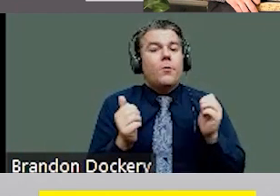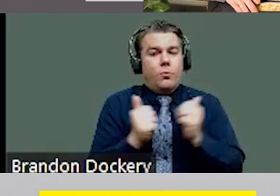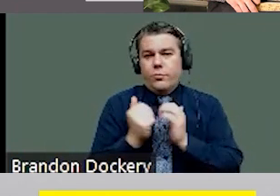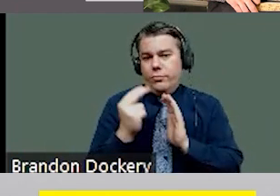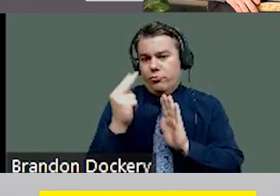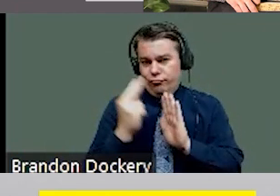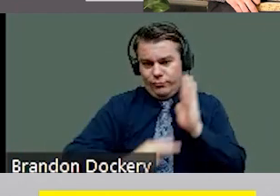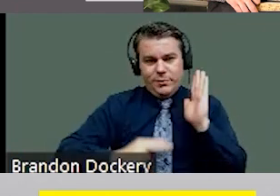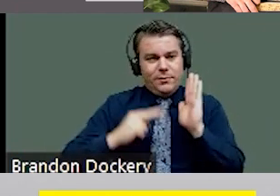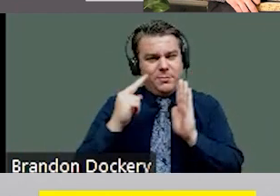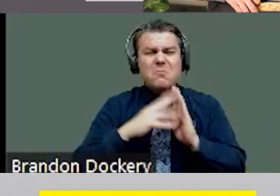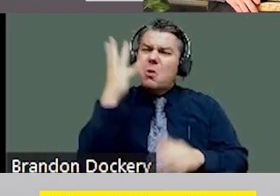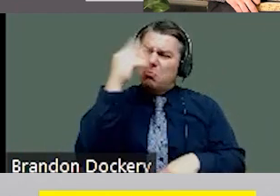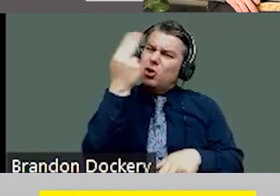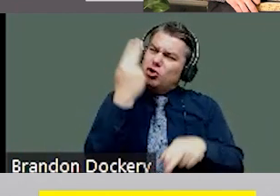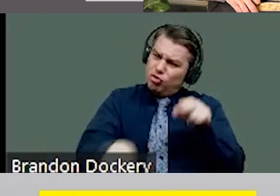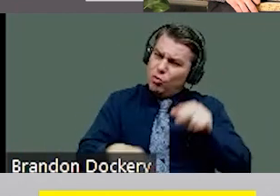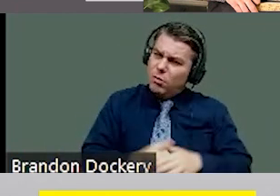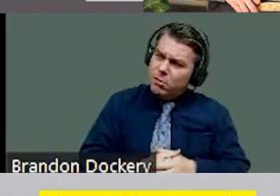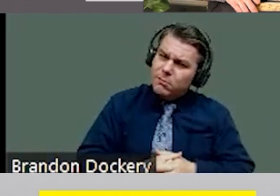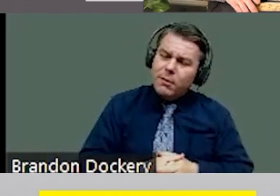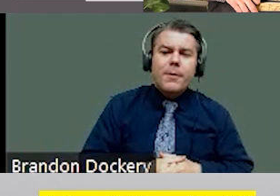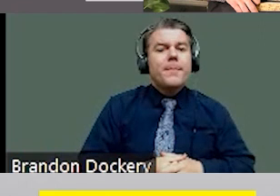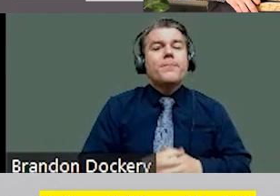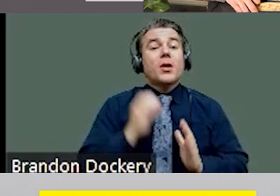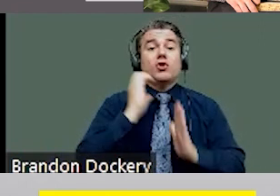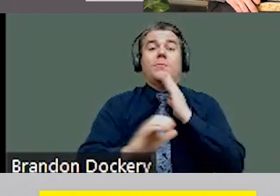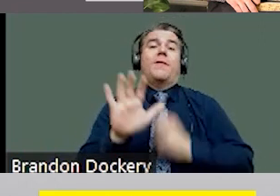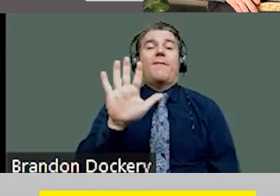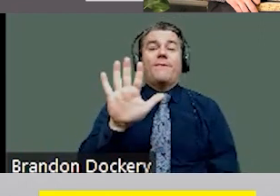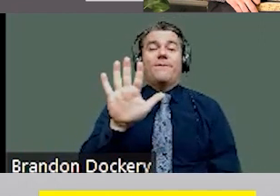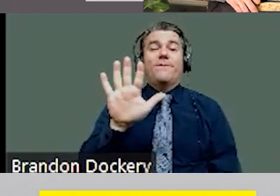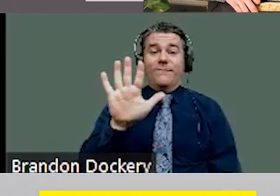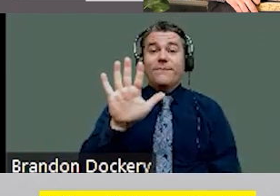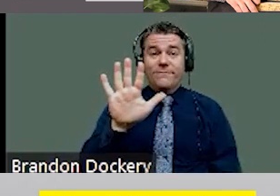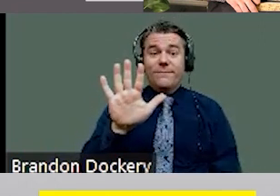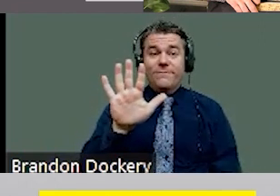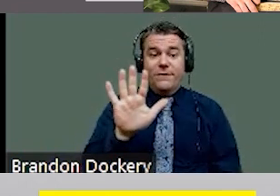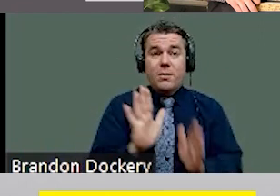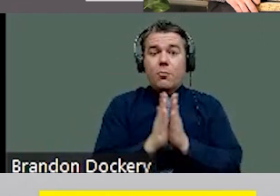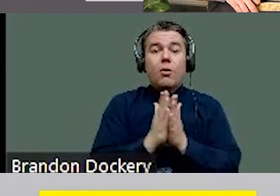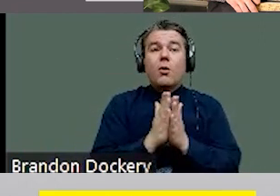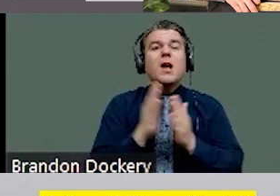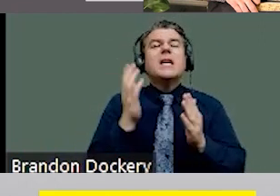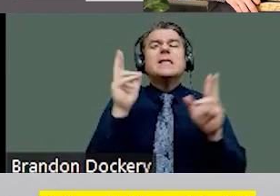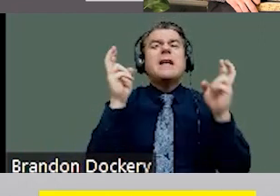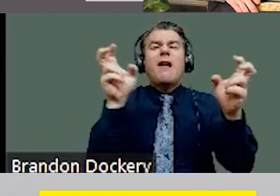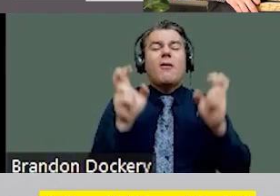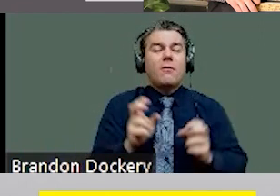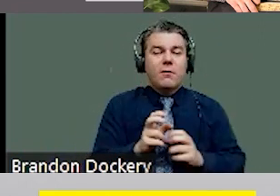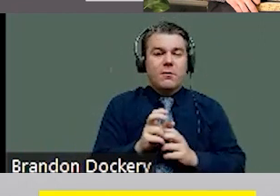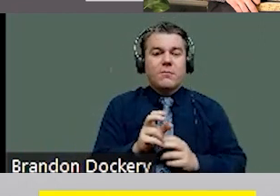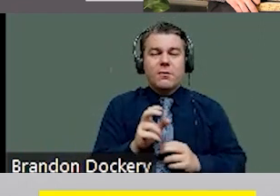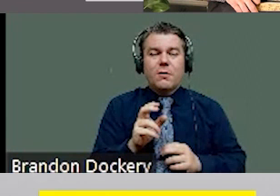with a reading. It's fairly short. It's chapter 5 in the book, and the title of the chapter is